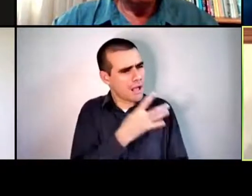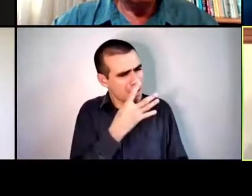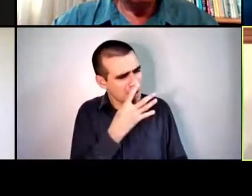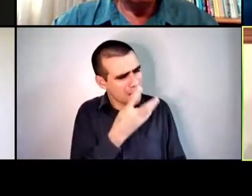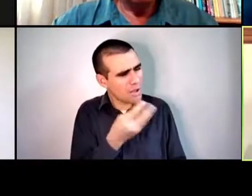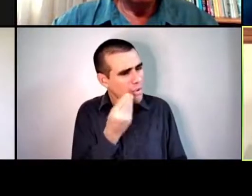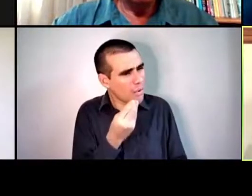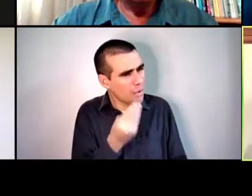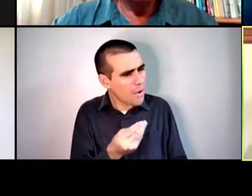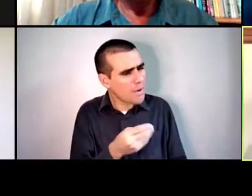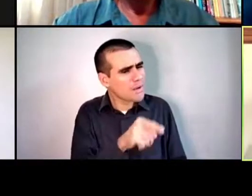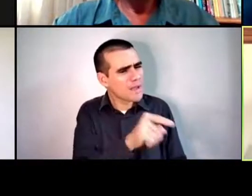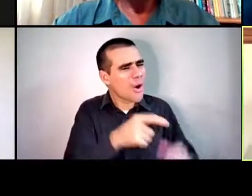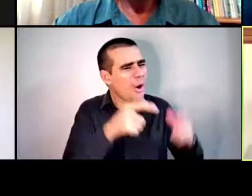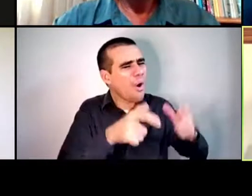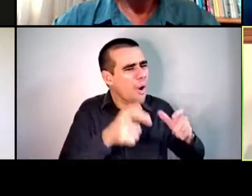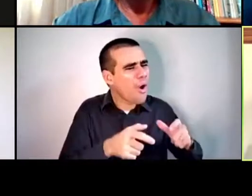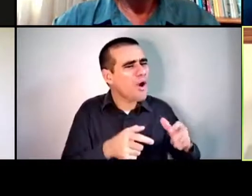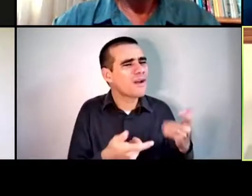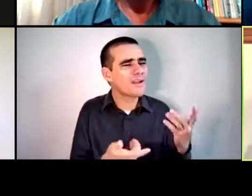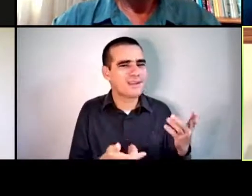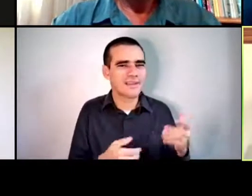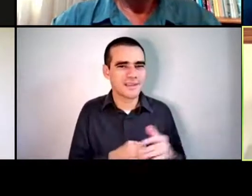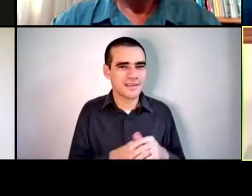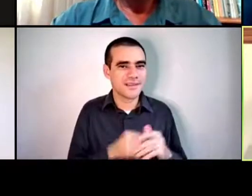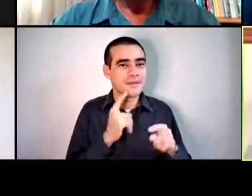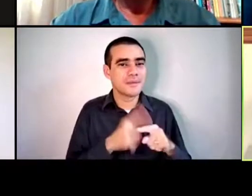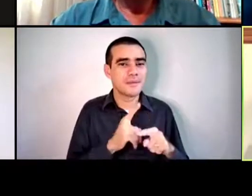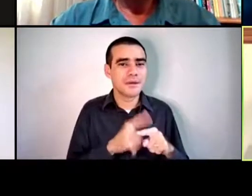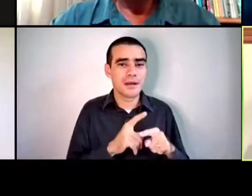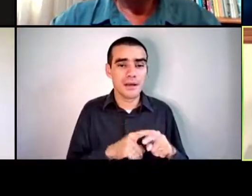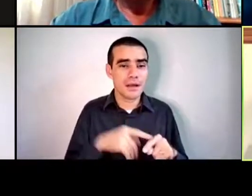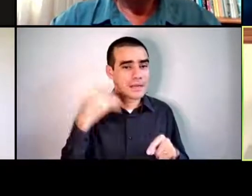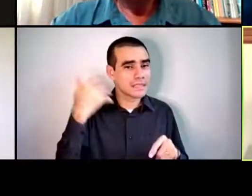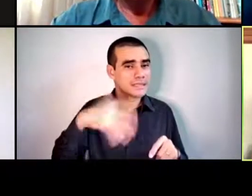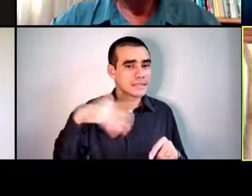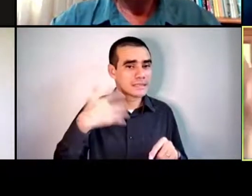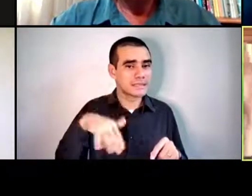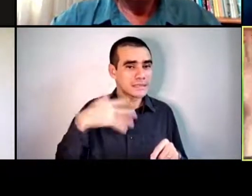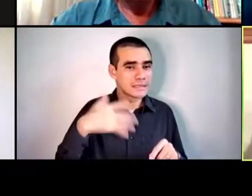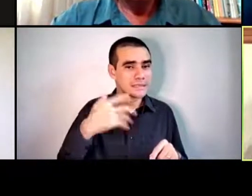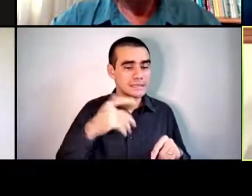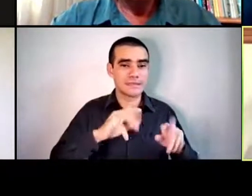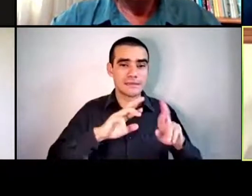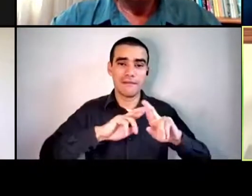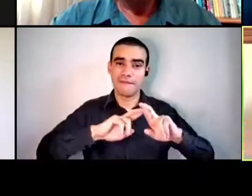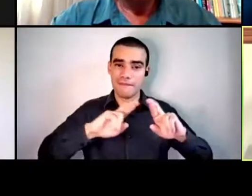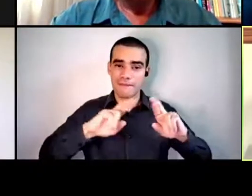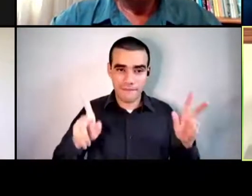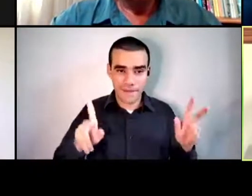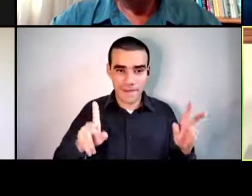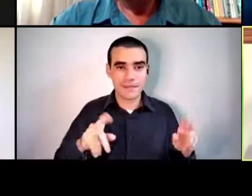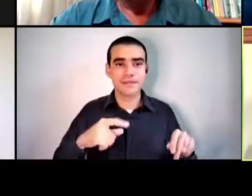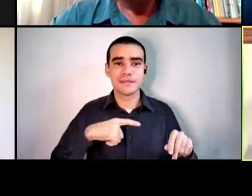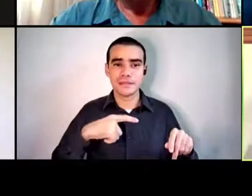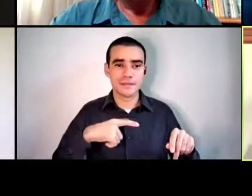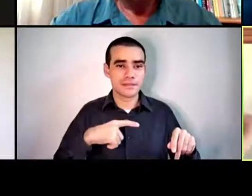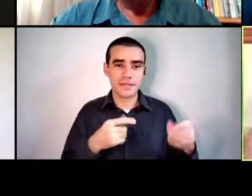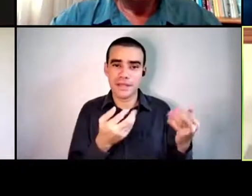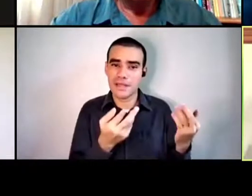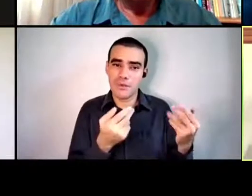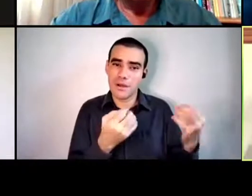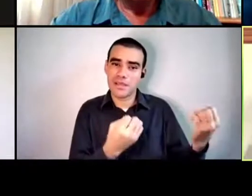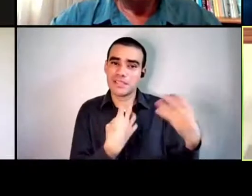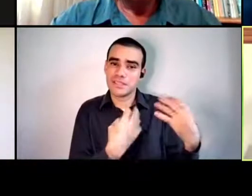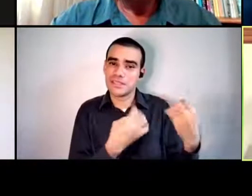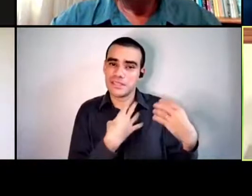that fascinated me. Where did these kids come from? Because they were different and